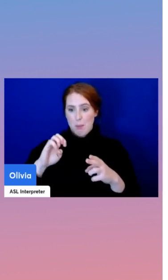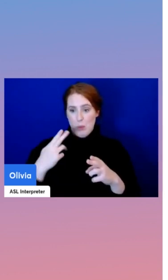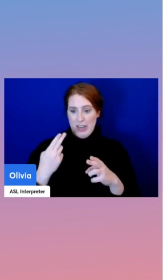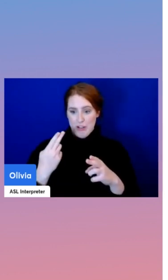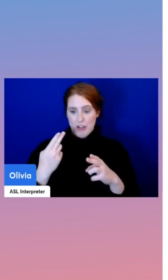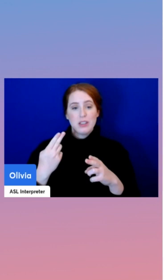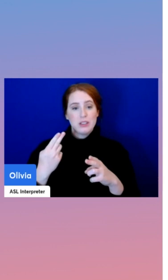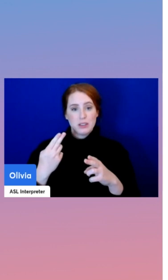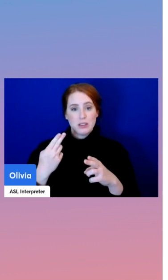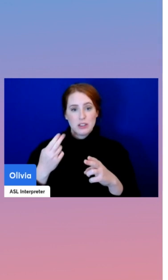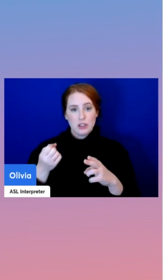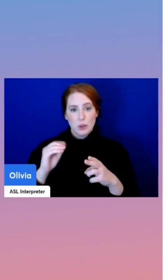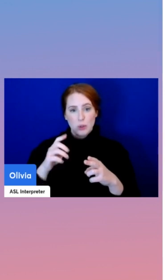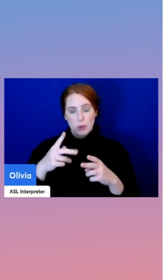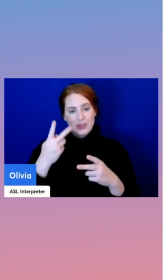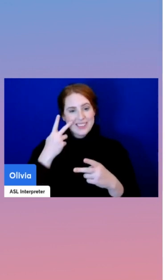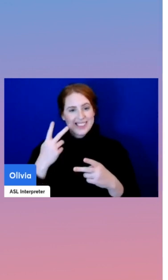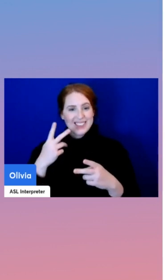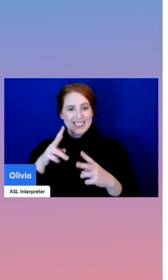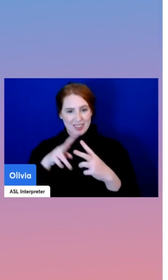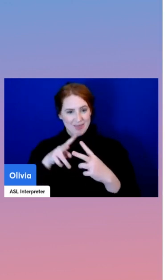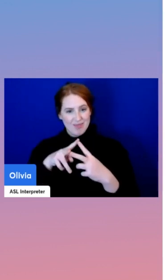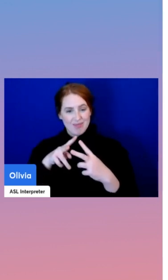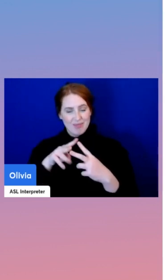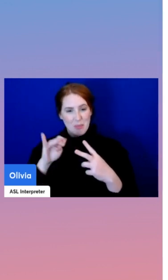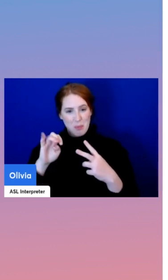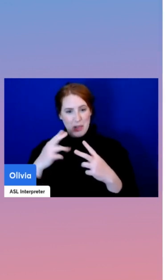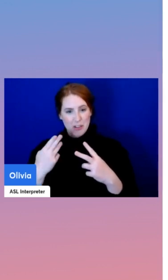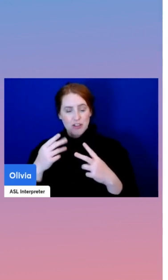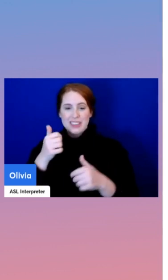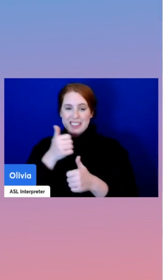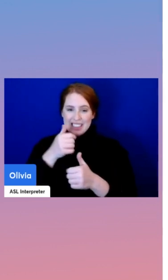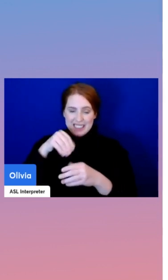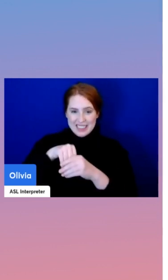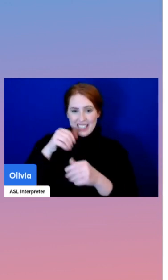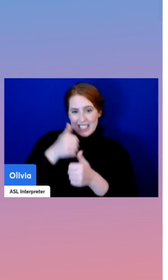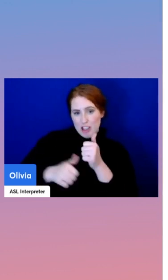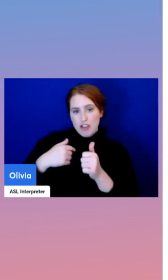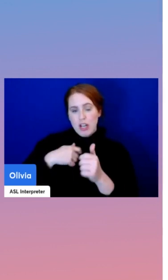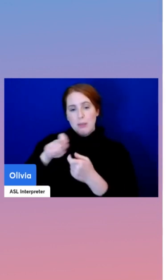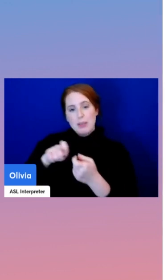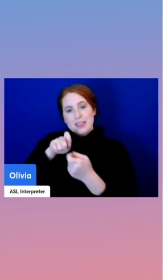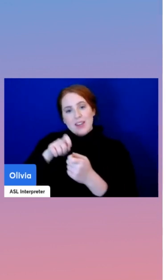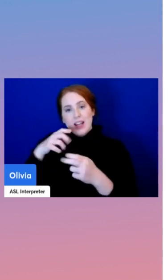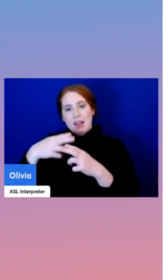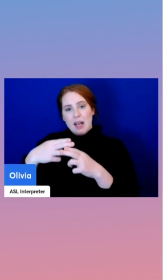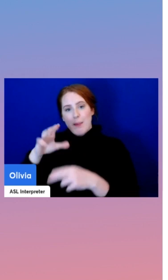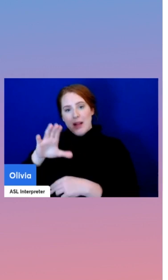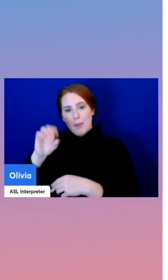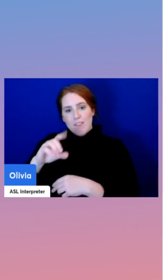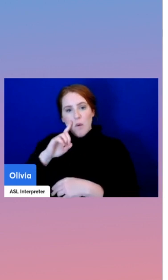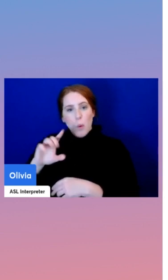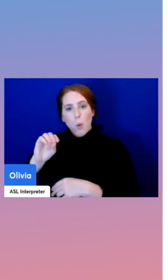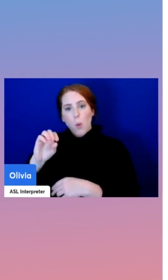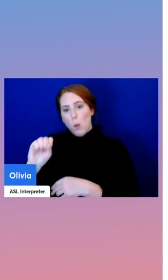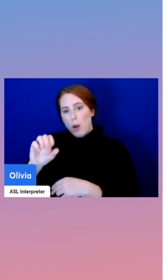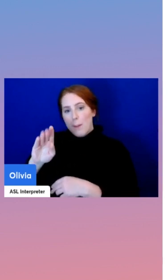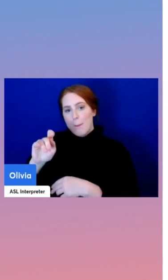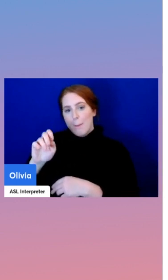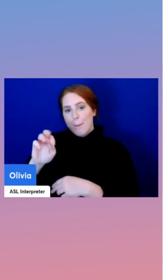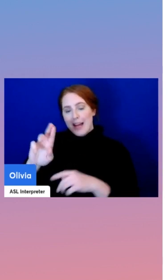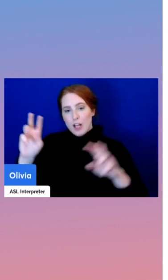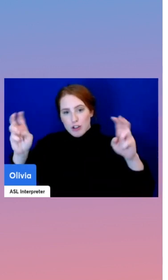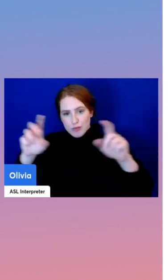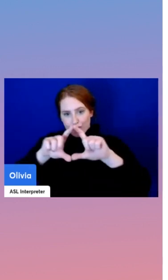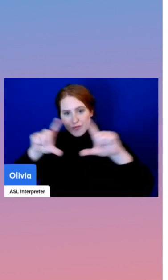production branches, and inside each one of these I'm specifying the name of the company for the OS banner, whether do I want disaster recovery